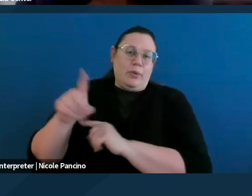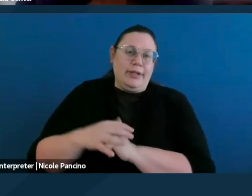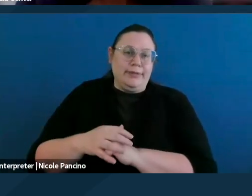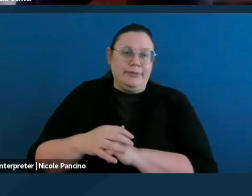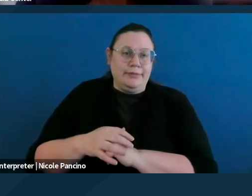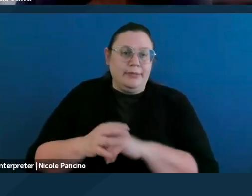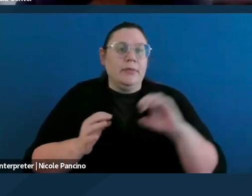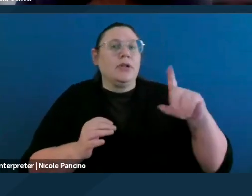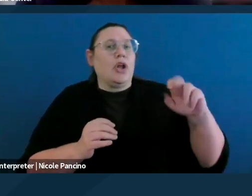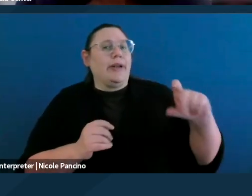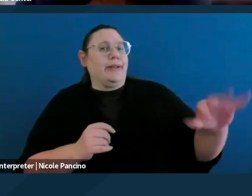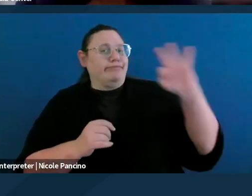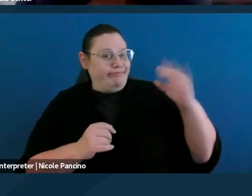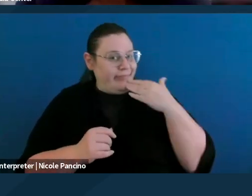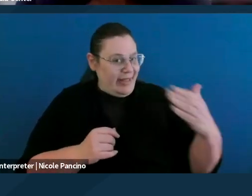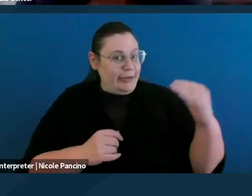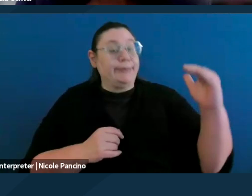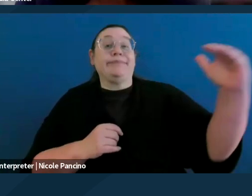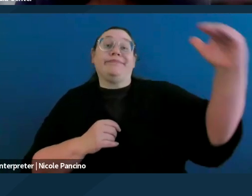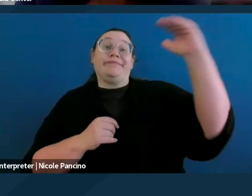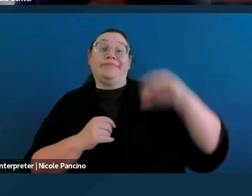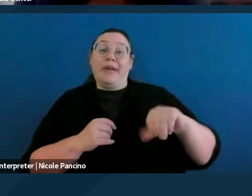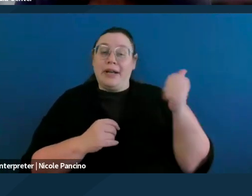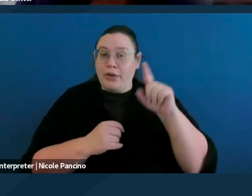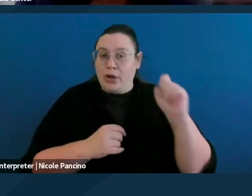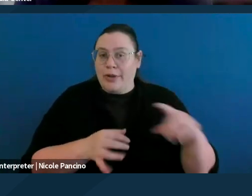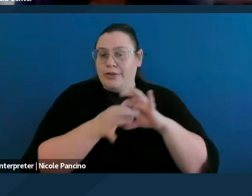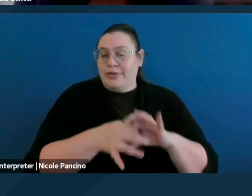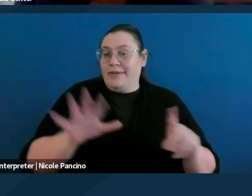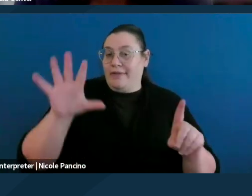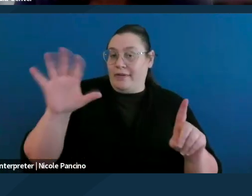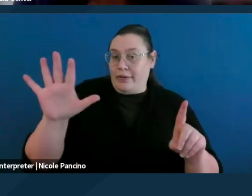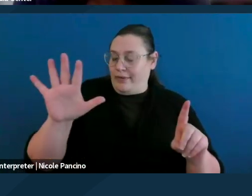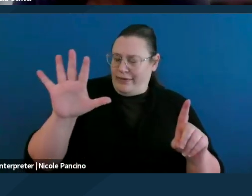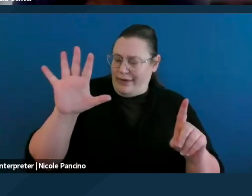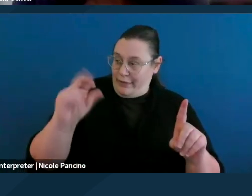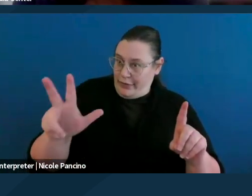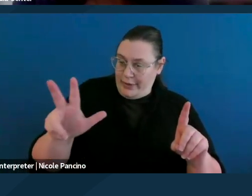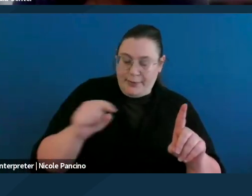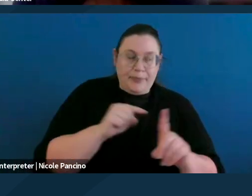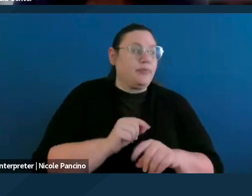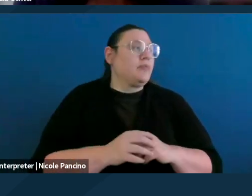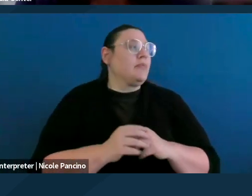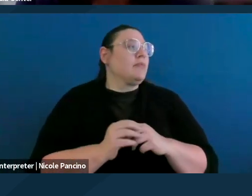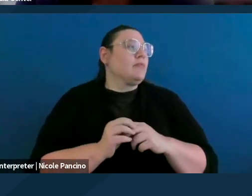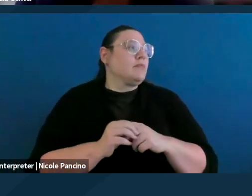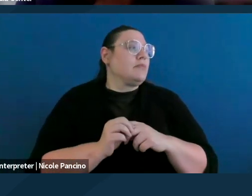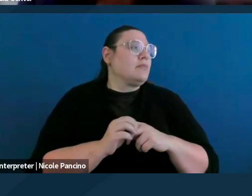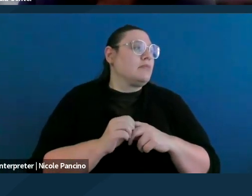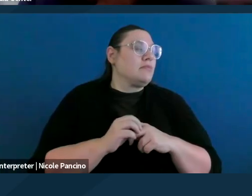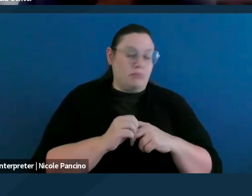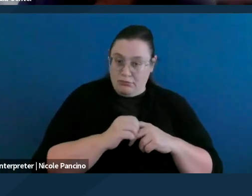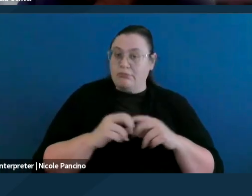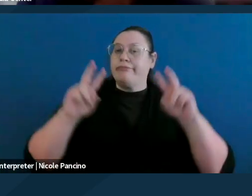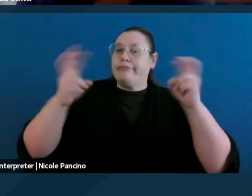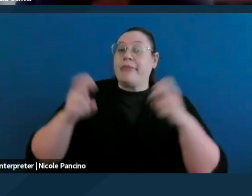Thanks. Okay, so there's another question about 503, which says, under